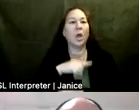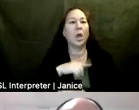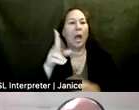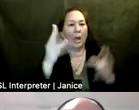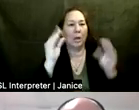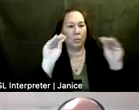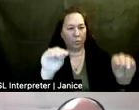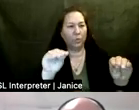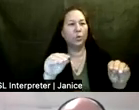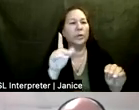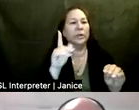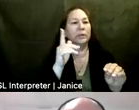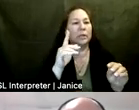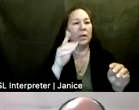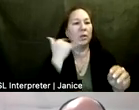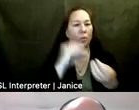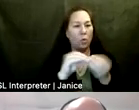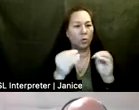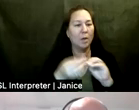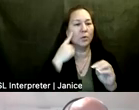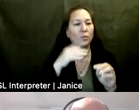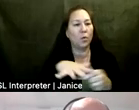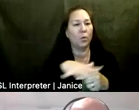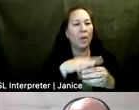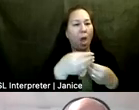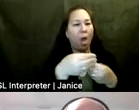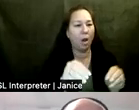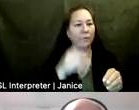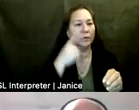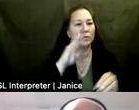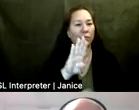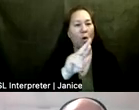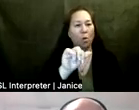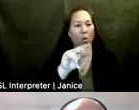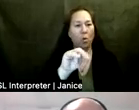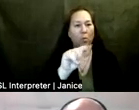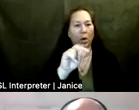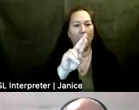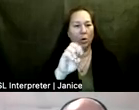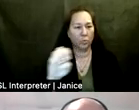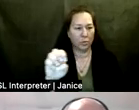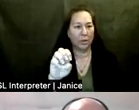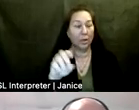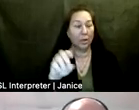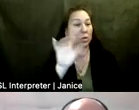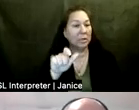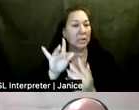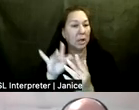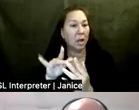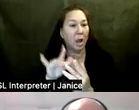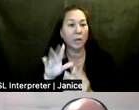I've also included the 800 number there. So if people need to reach OSHA, they can call 24 hours a day to